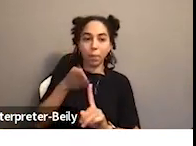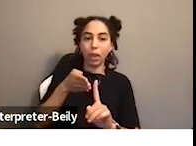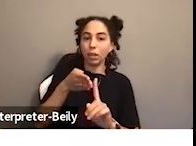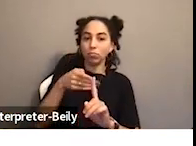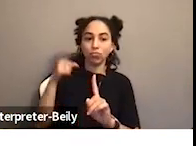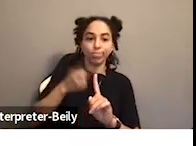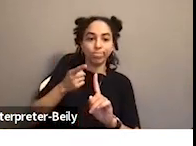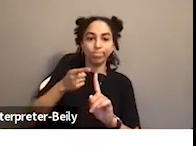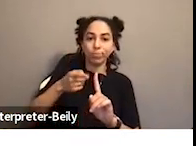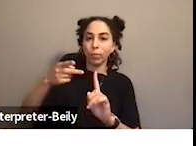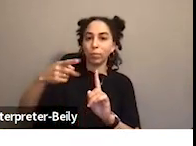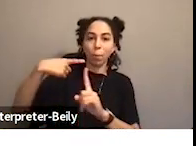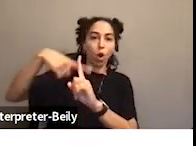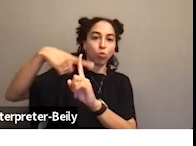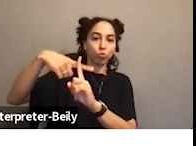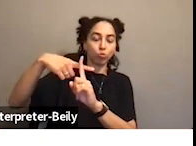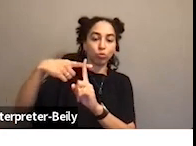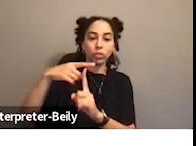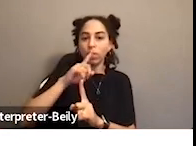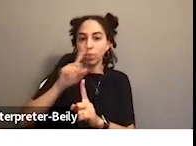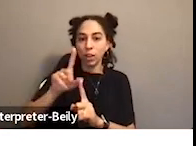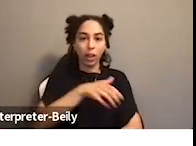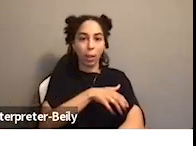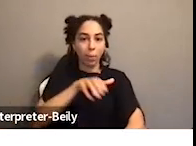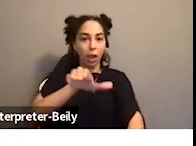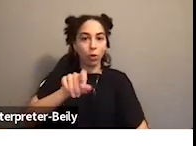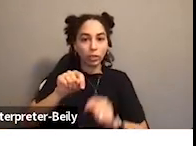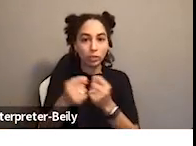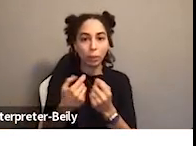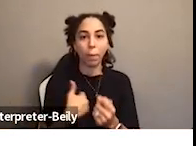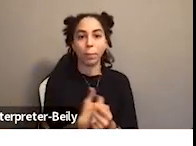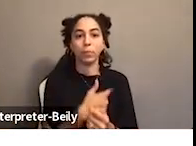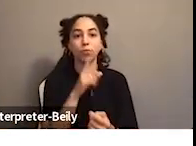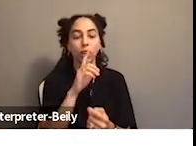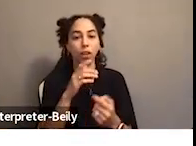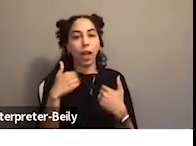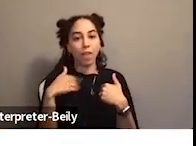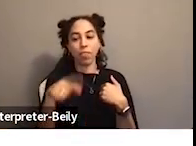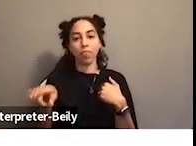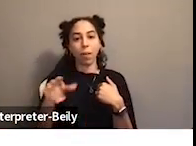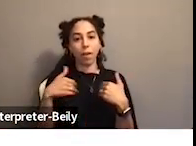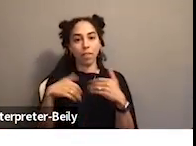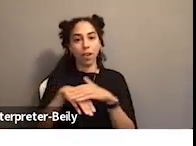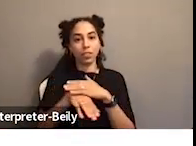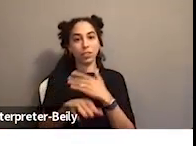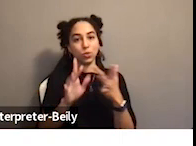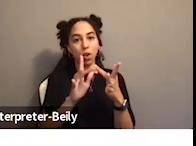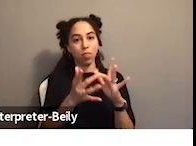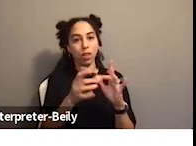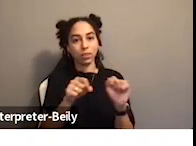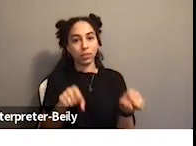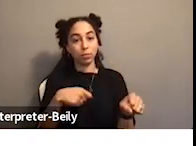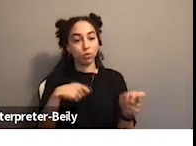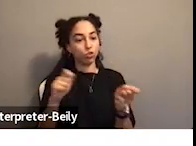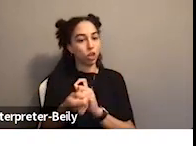pros of doing this is to really empower team members and to allow them to have access to the online system so that changes